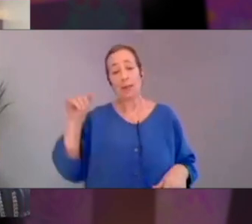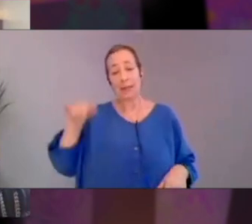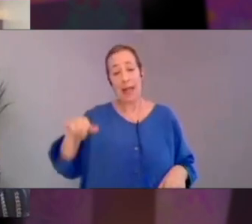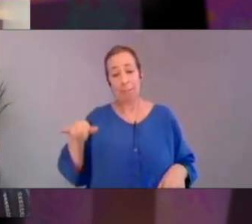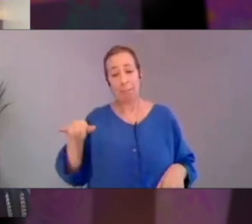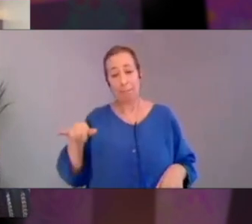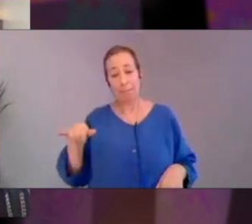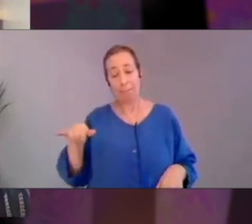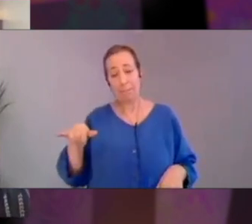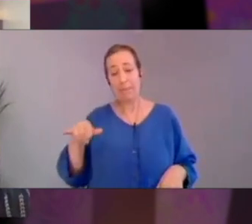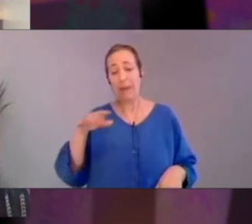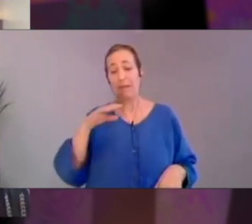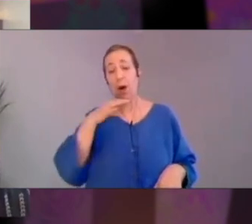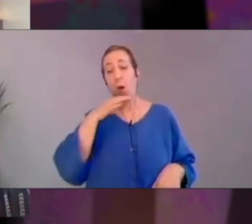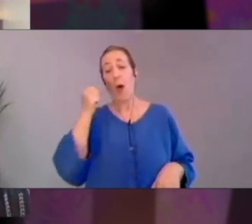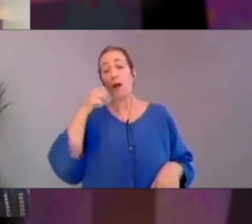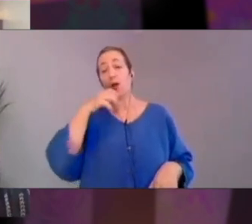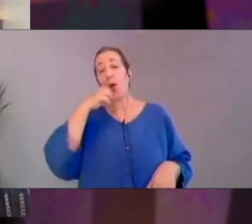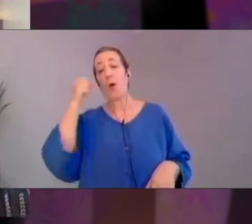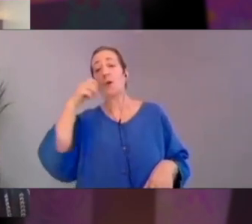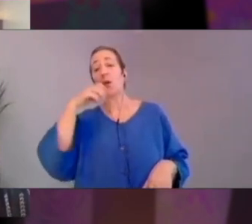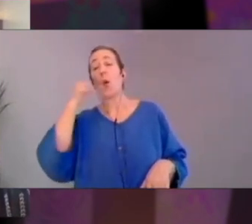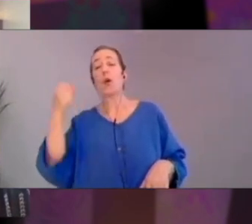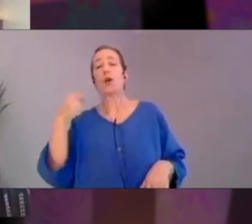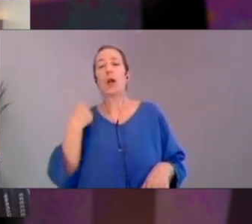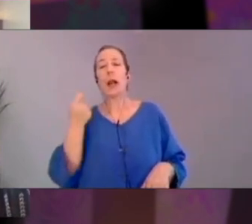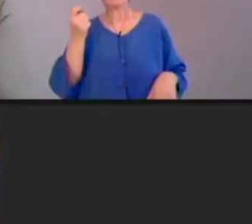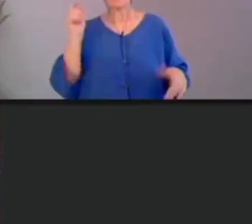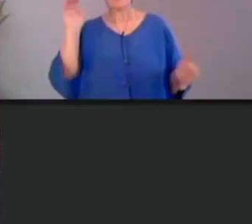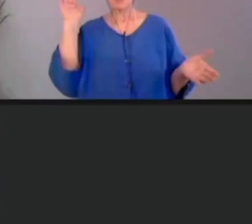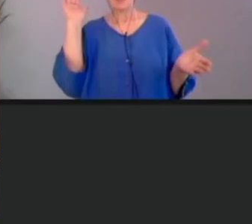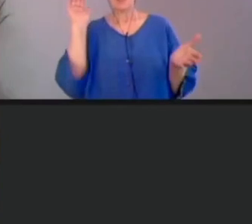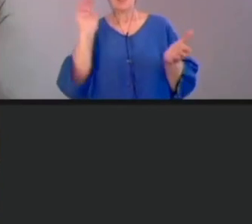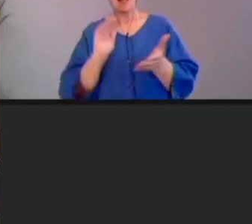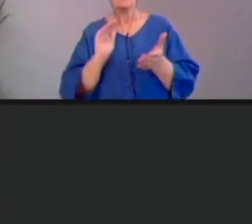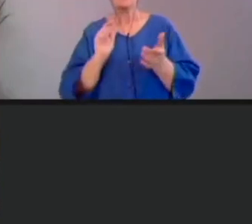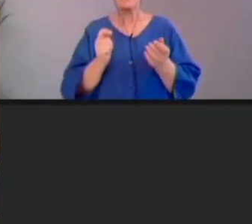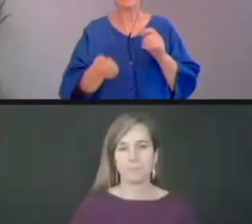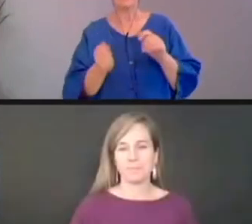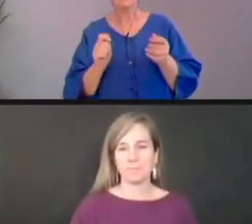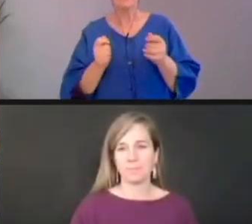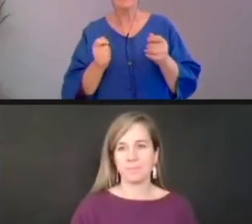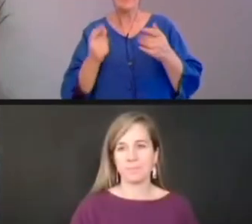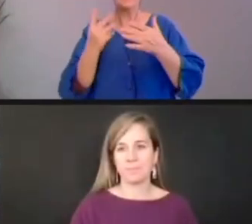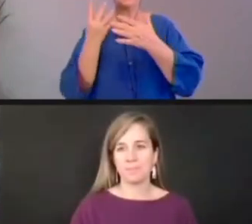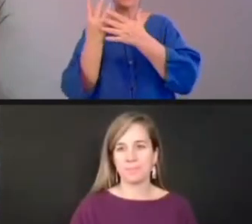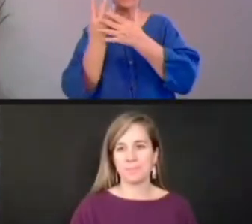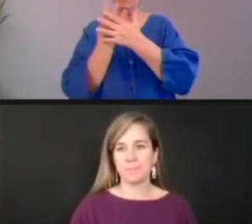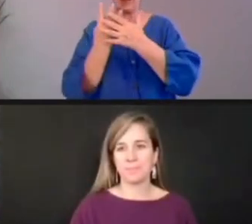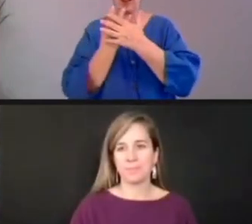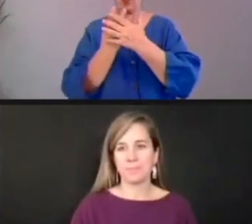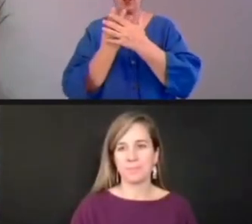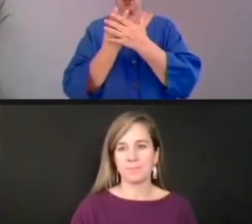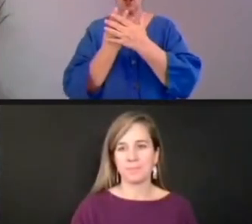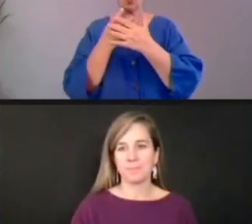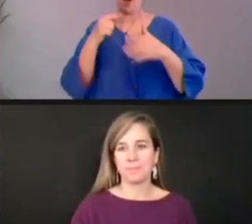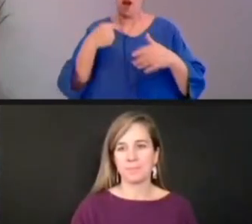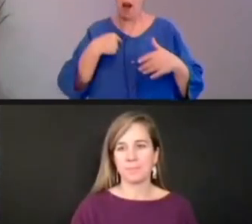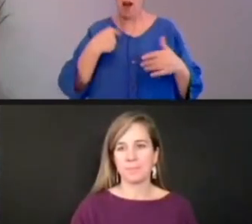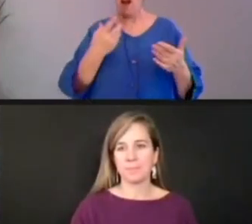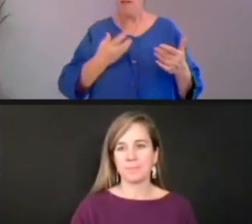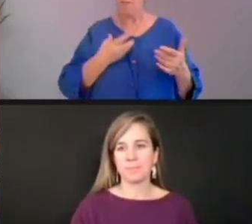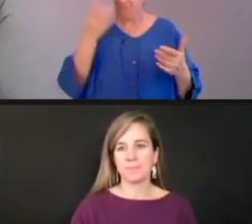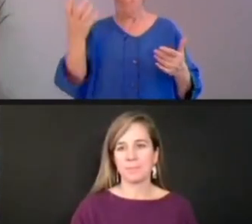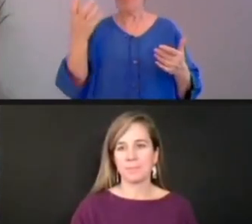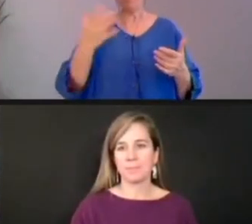feel like the less of a filter I have or want to have when expressing my genuine thoughts and ideas about